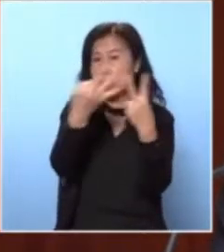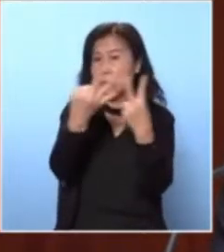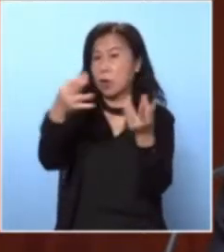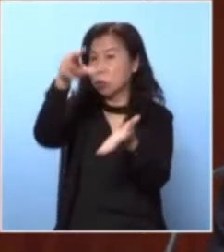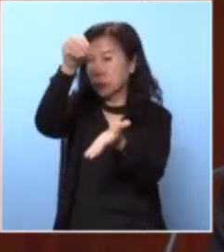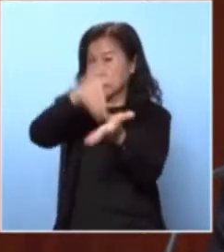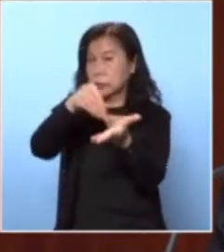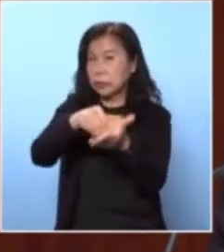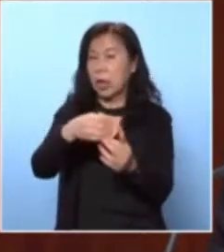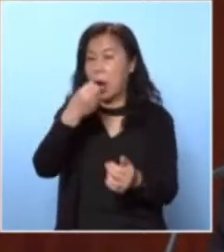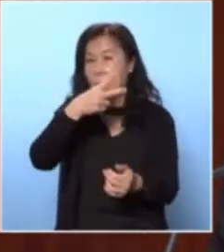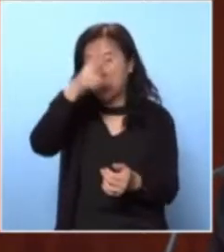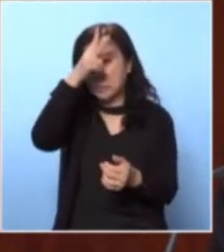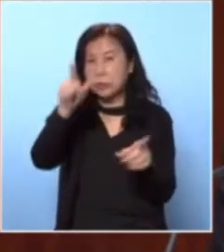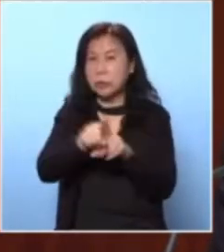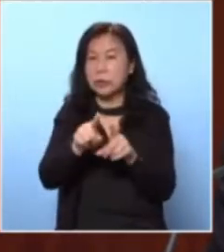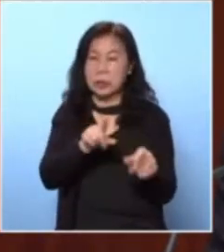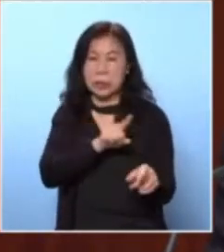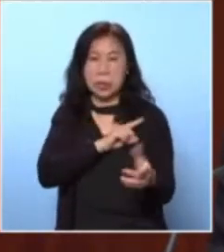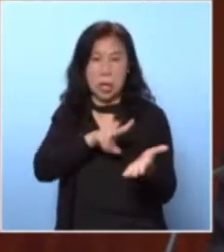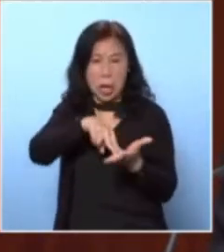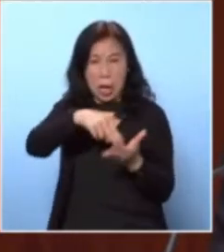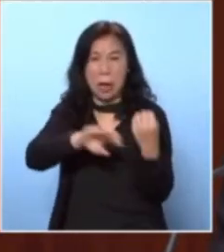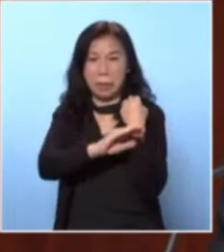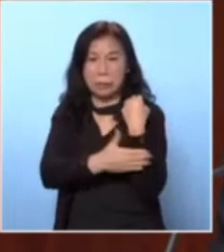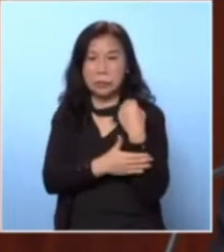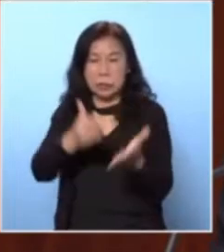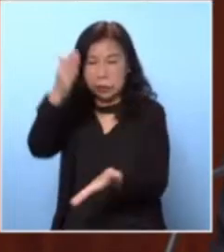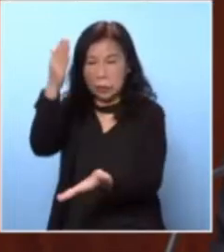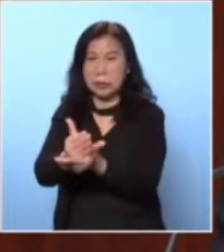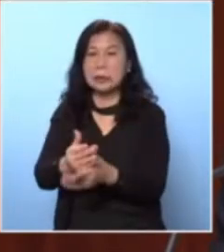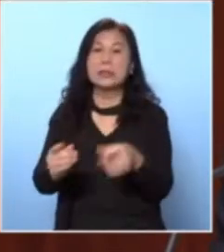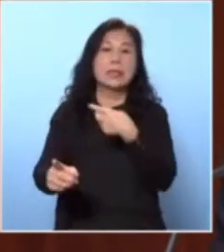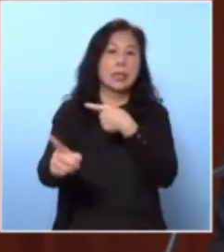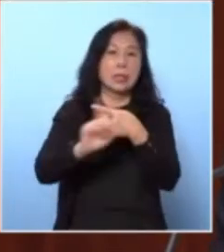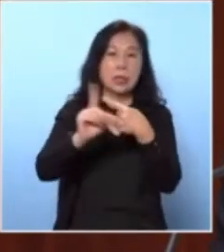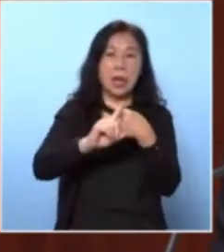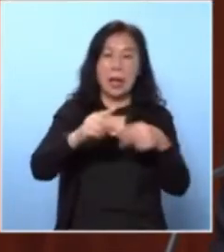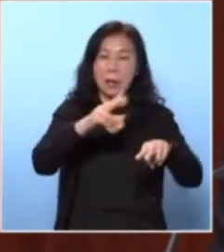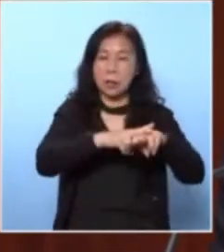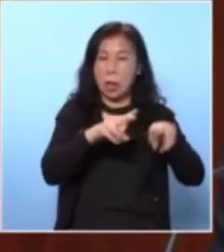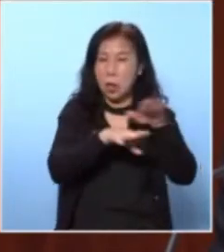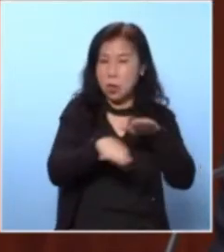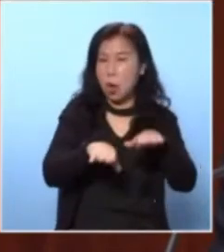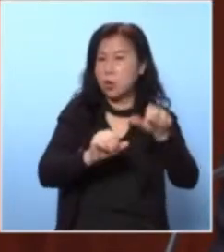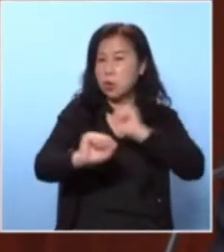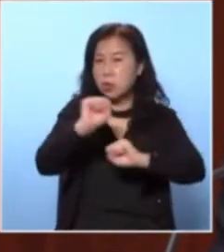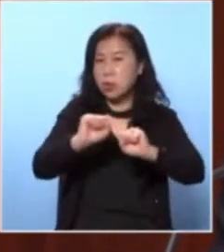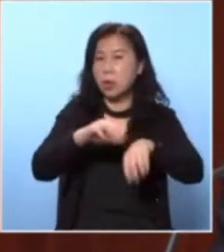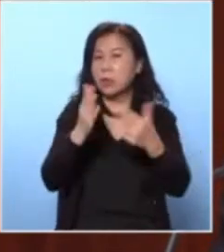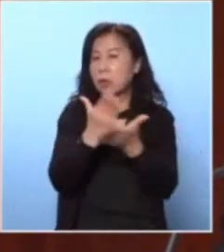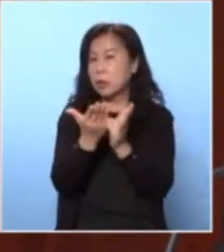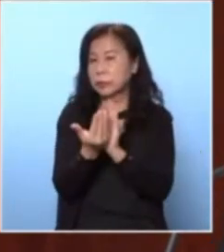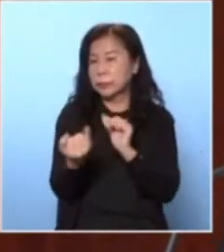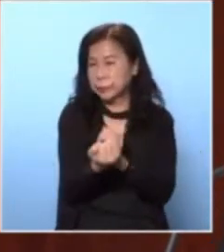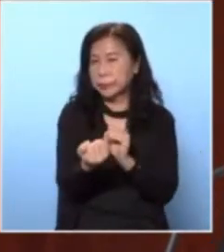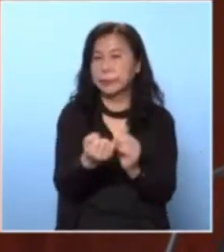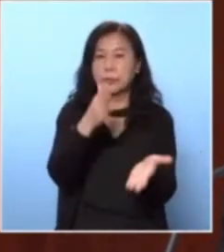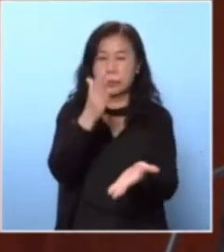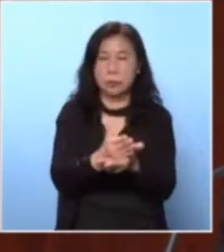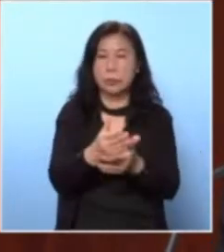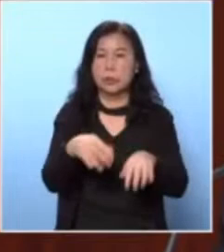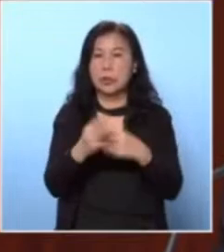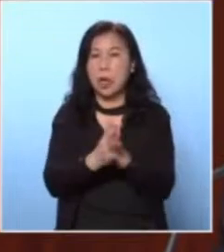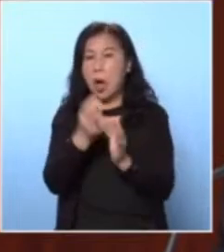Law. Article 23 of the Basic Law stipulates that the Hong Kong SAR shall enact laws on its own to prohibit acts and activities